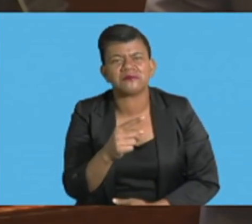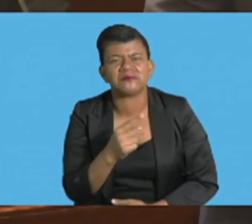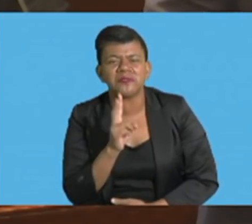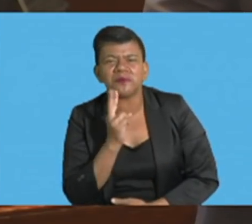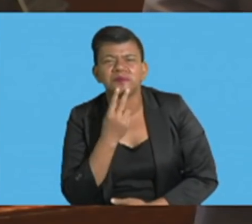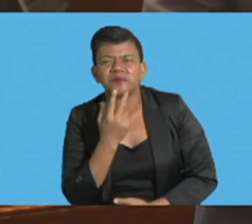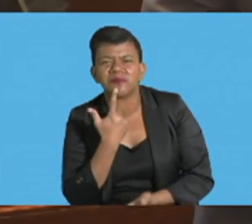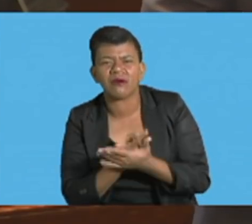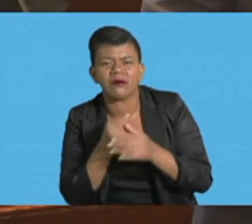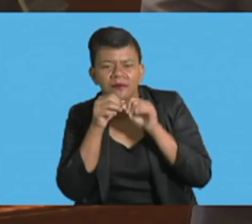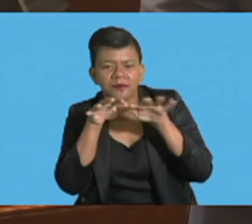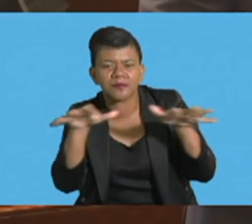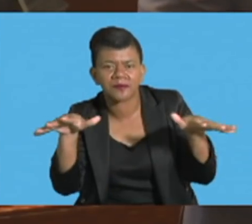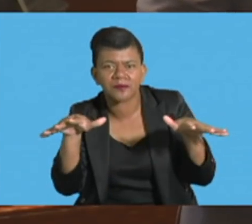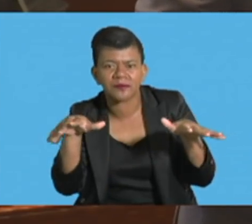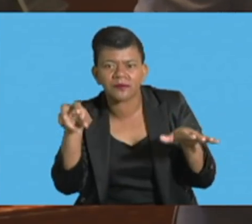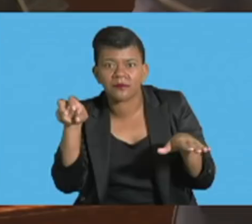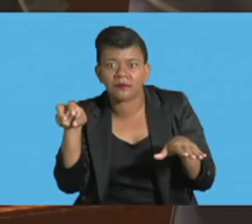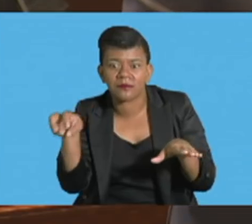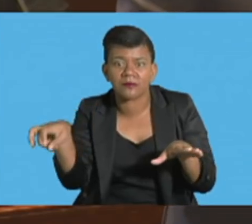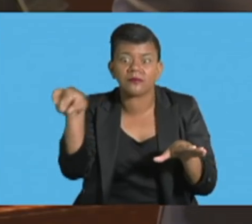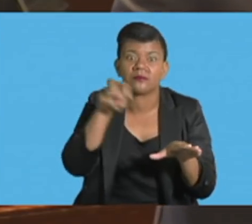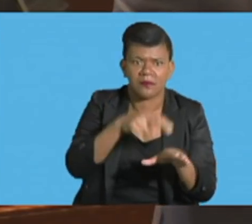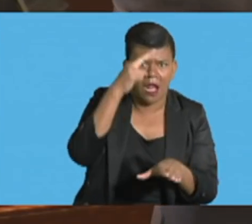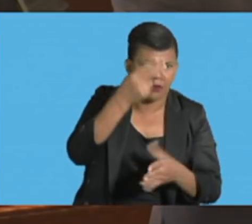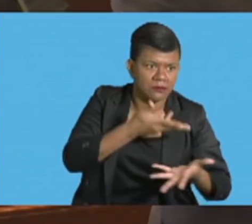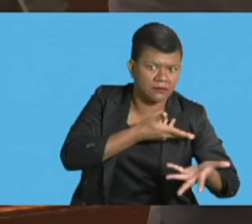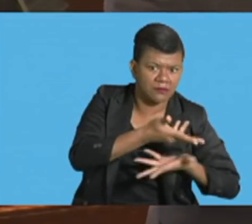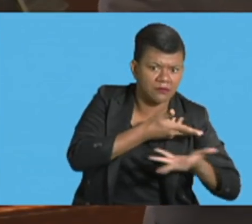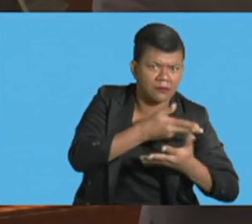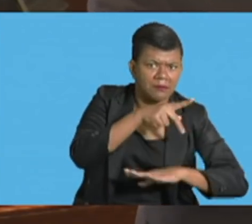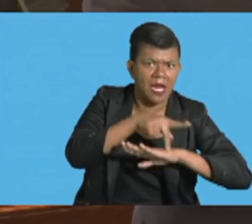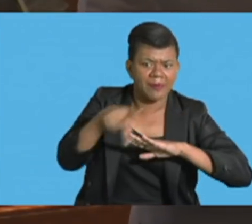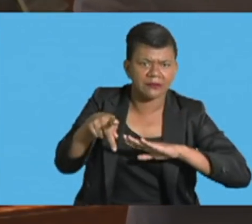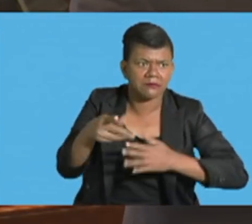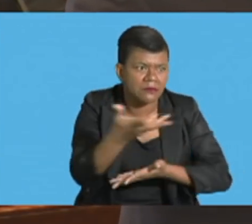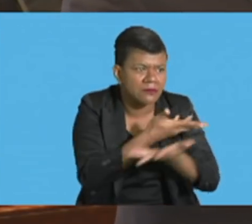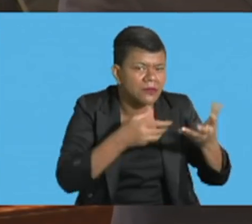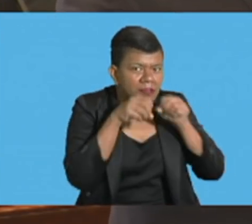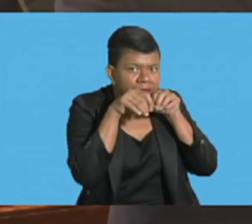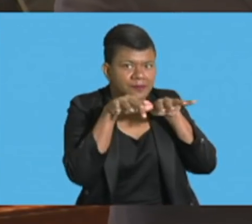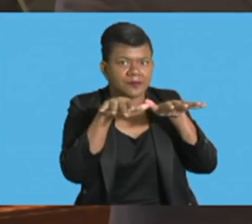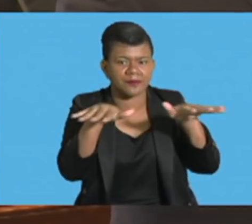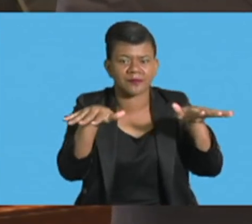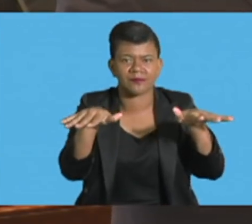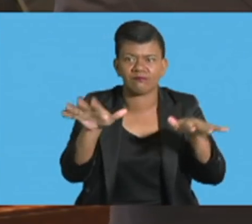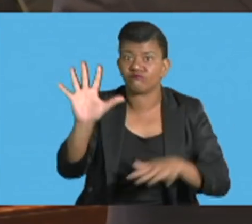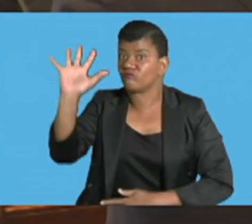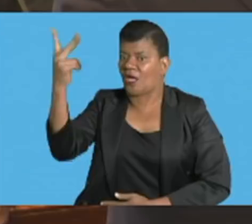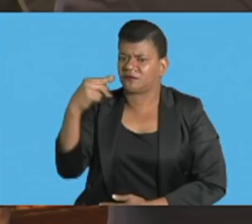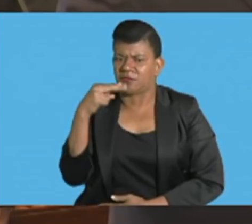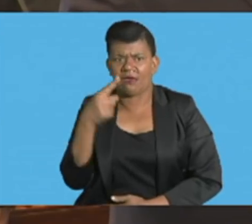real consequences. If someone hears that there's an economic crisis, people can stop